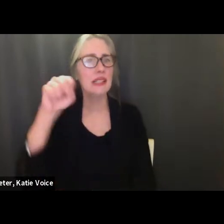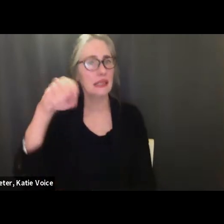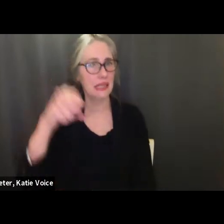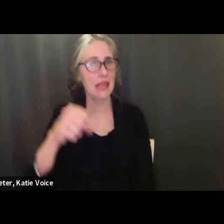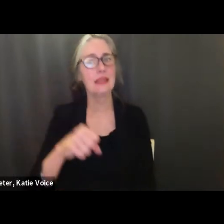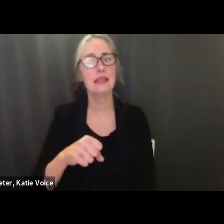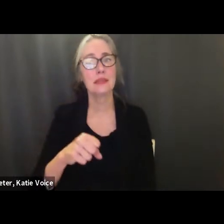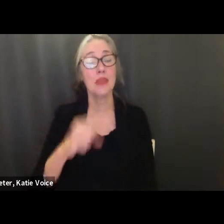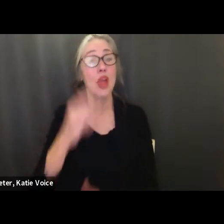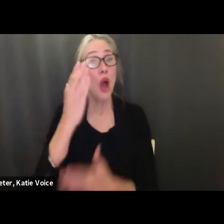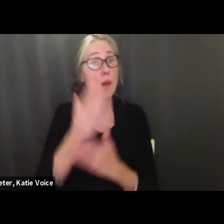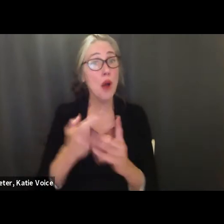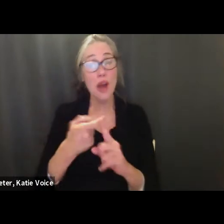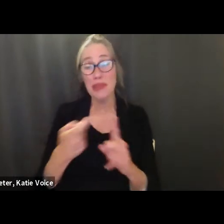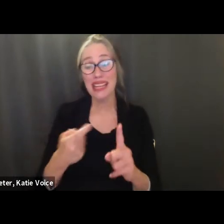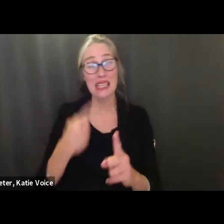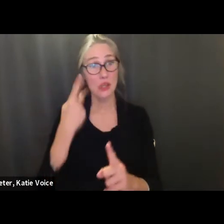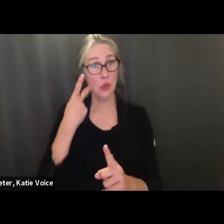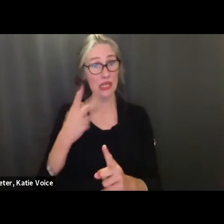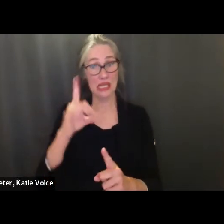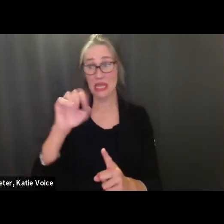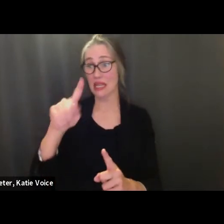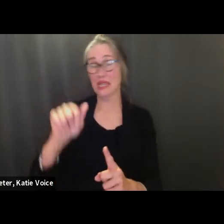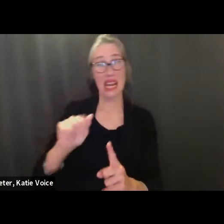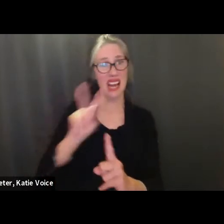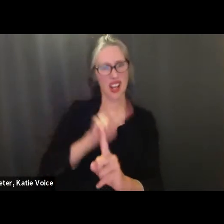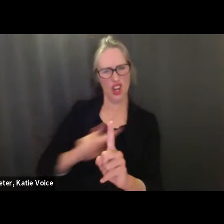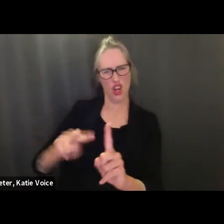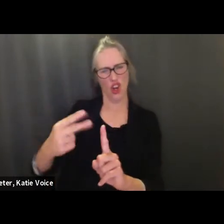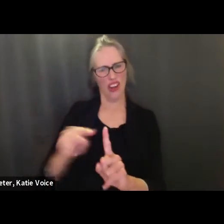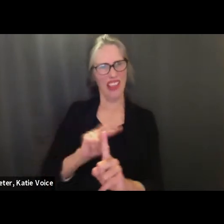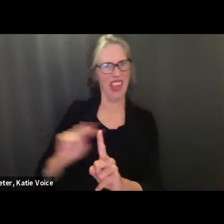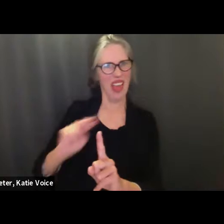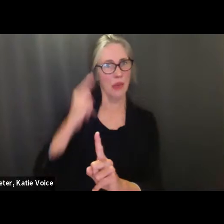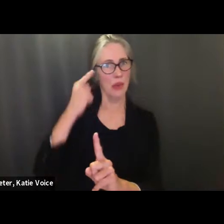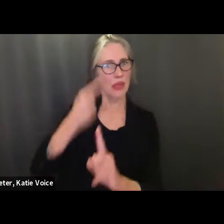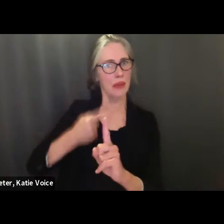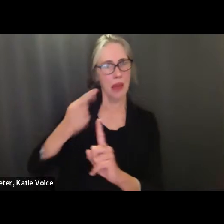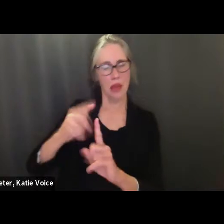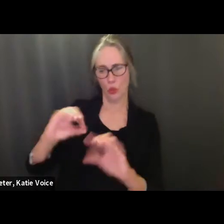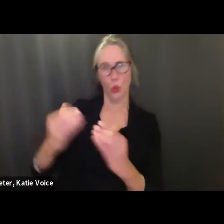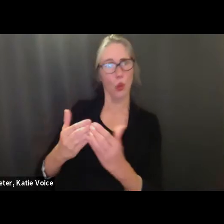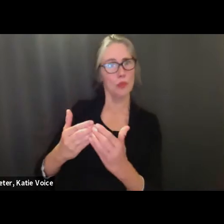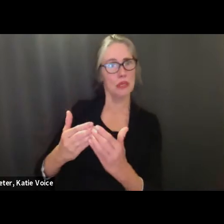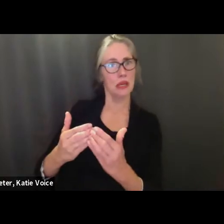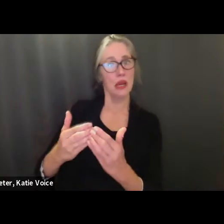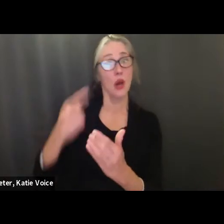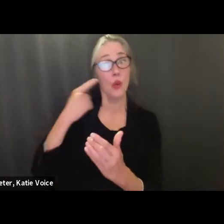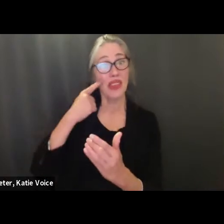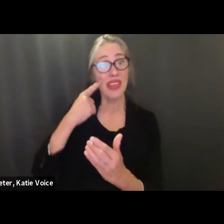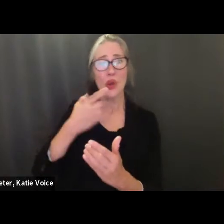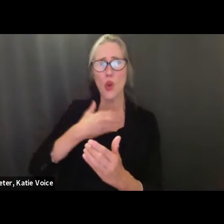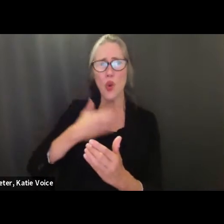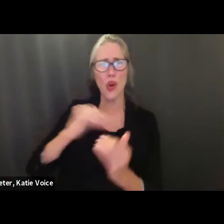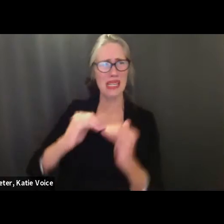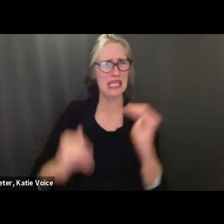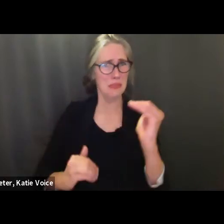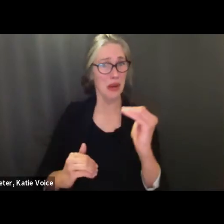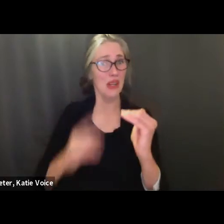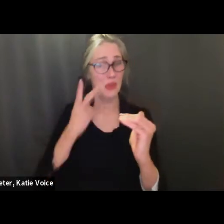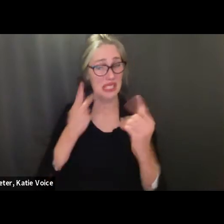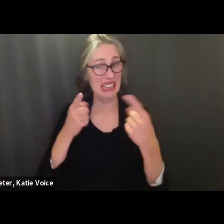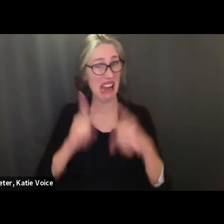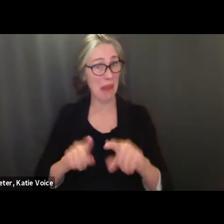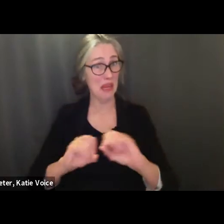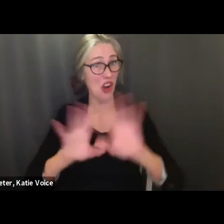been from looking at the data that we've seen and the subgroups where it was really clear of what's happening. And so it's one of